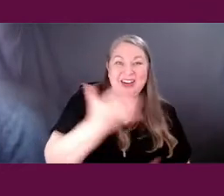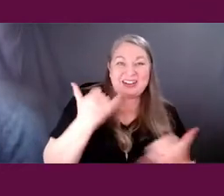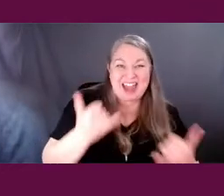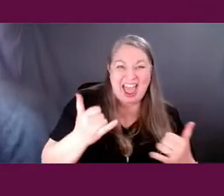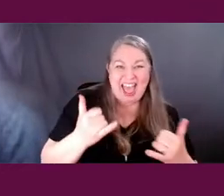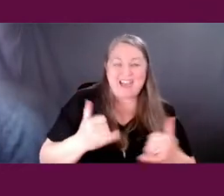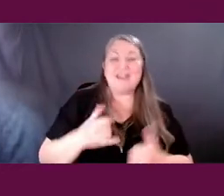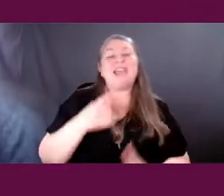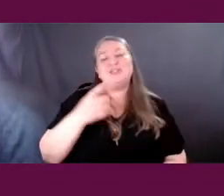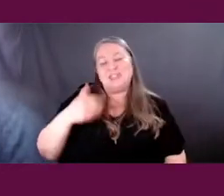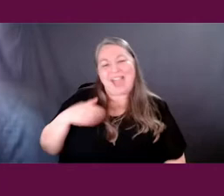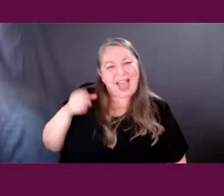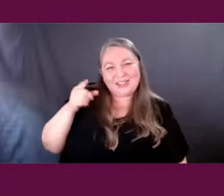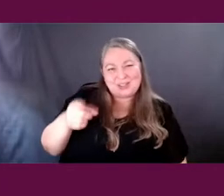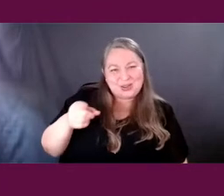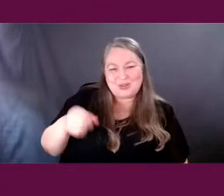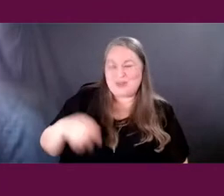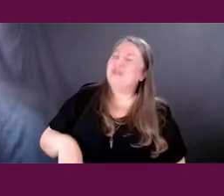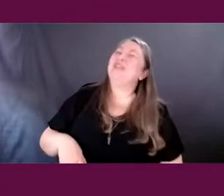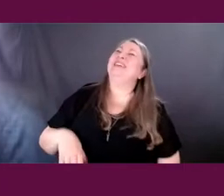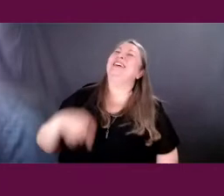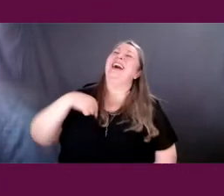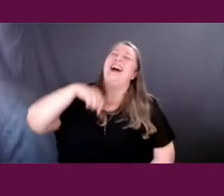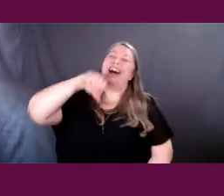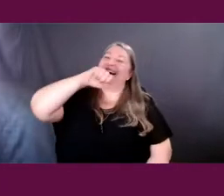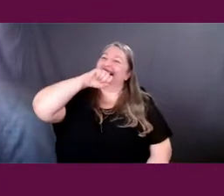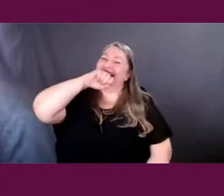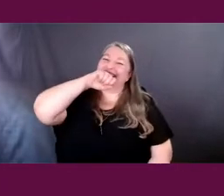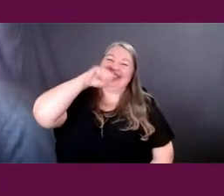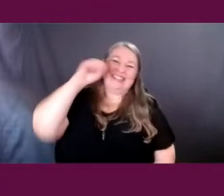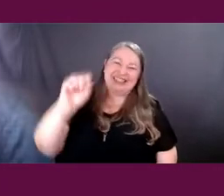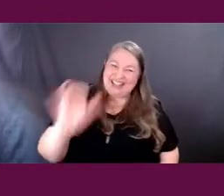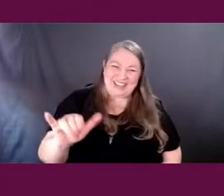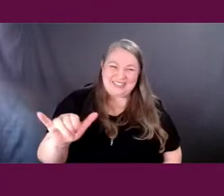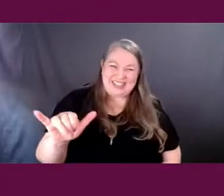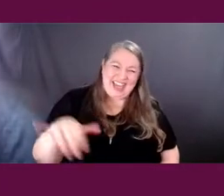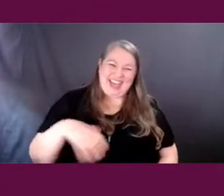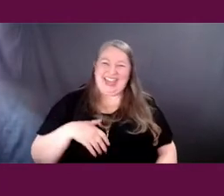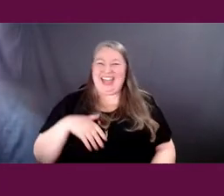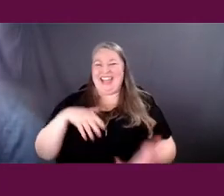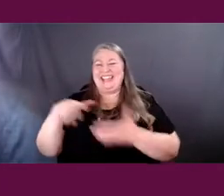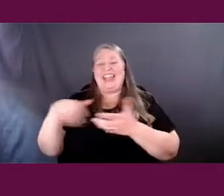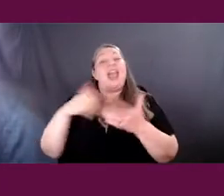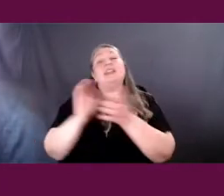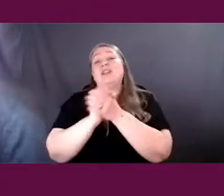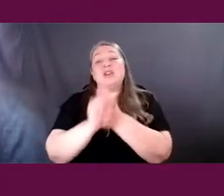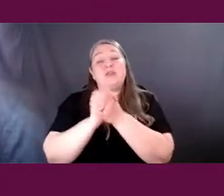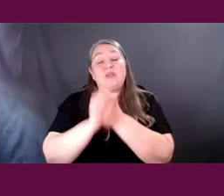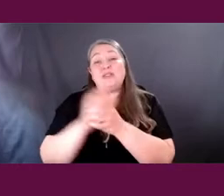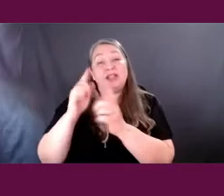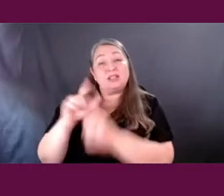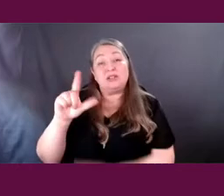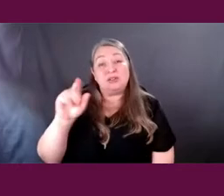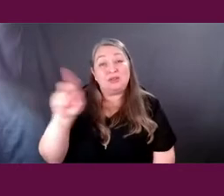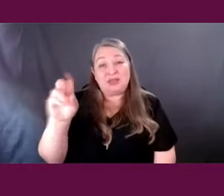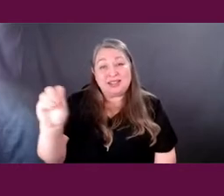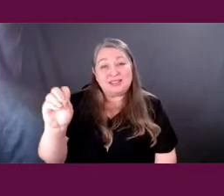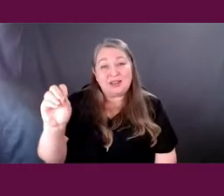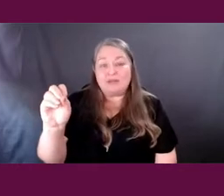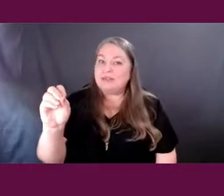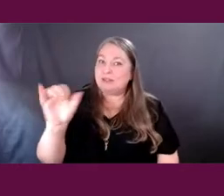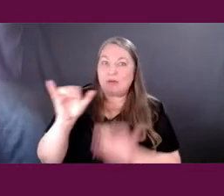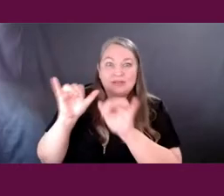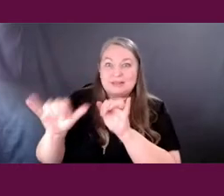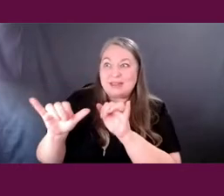you. I love that so much. And congratulations to her. Make sure you stay tuned